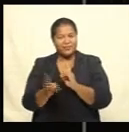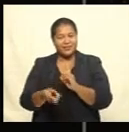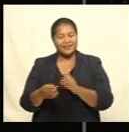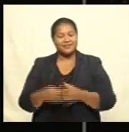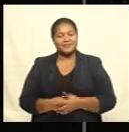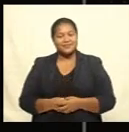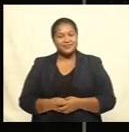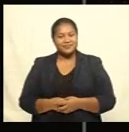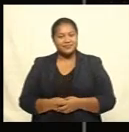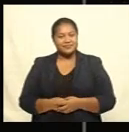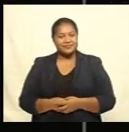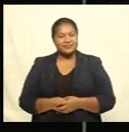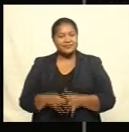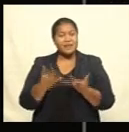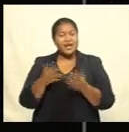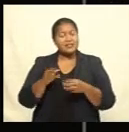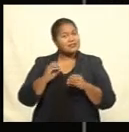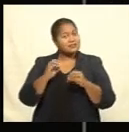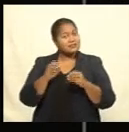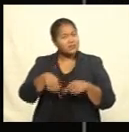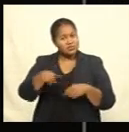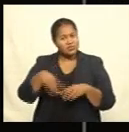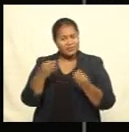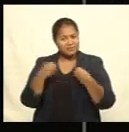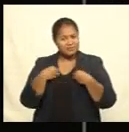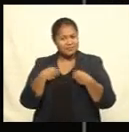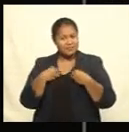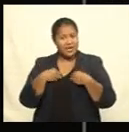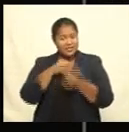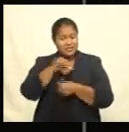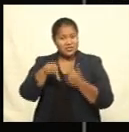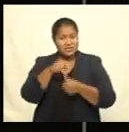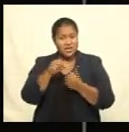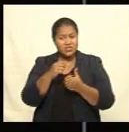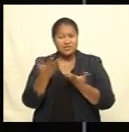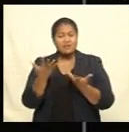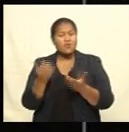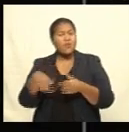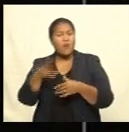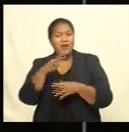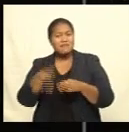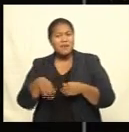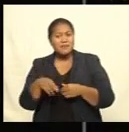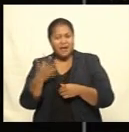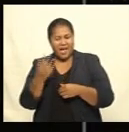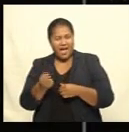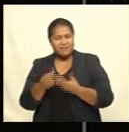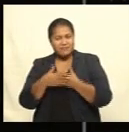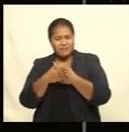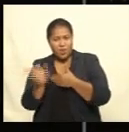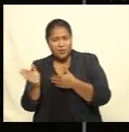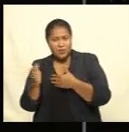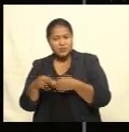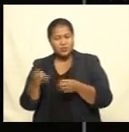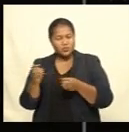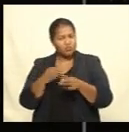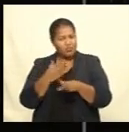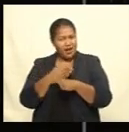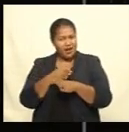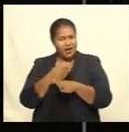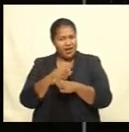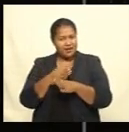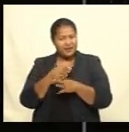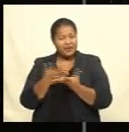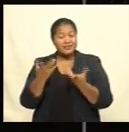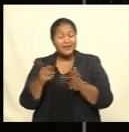The Suva Retailers Association is calling on members who run essential businesses and are open to operate ethically. President